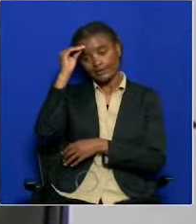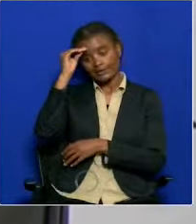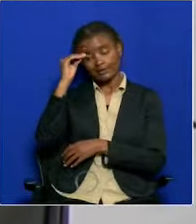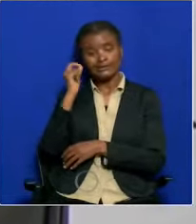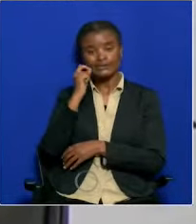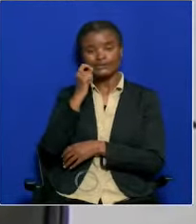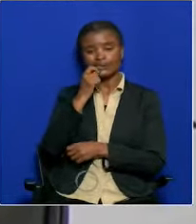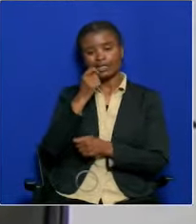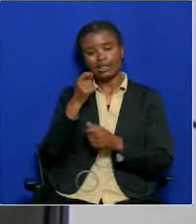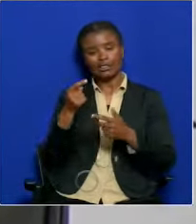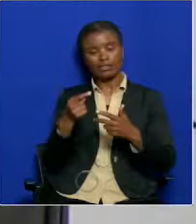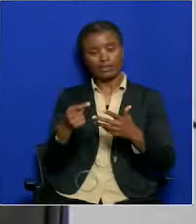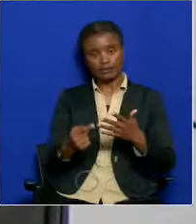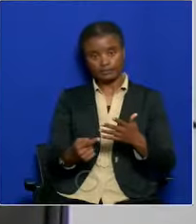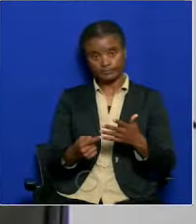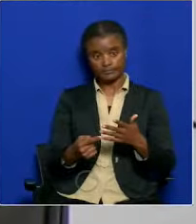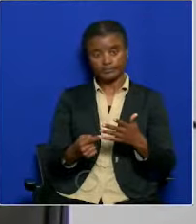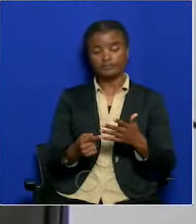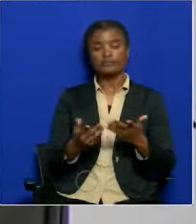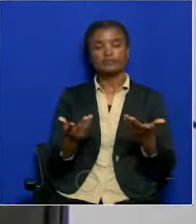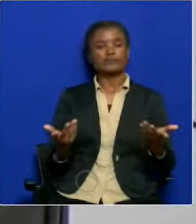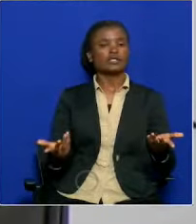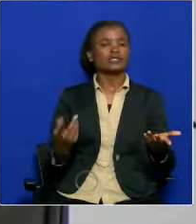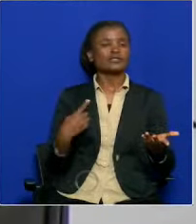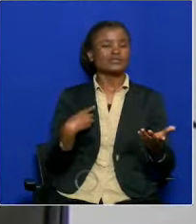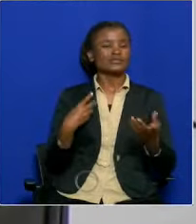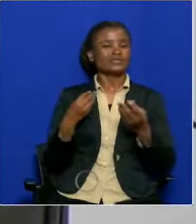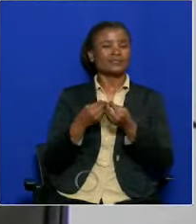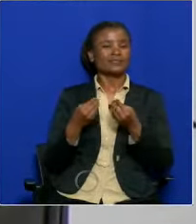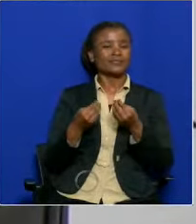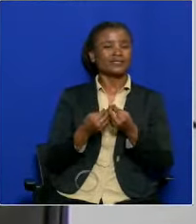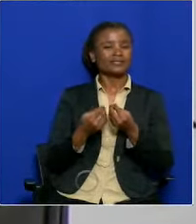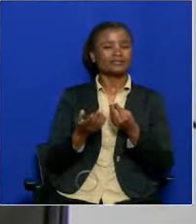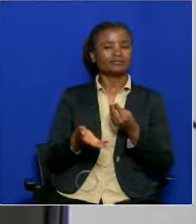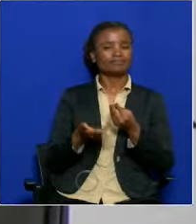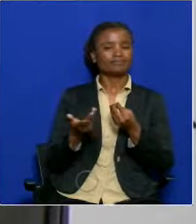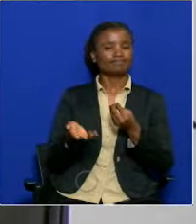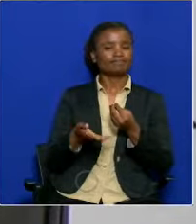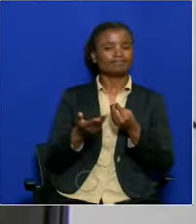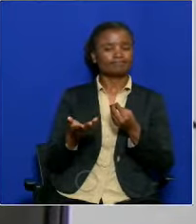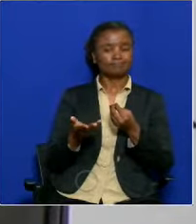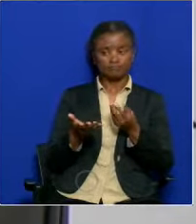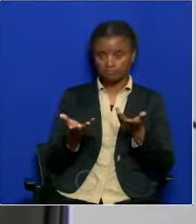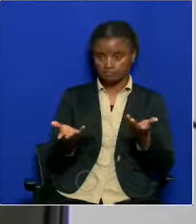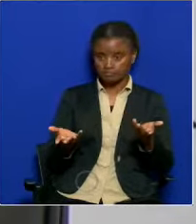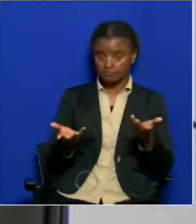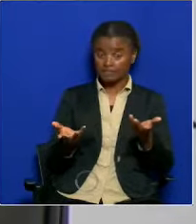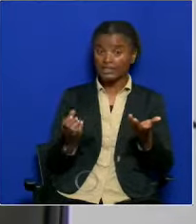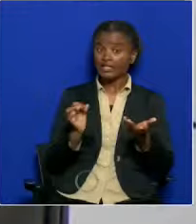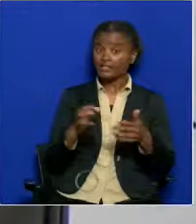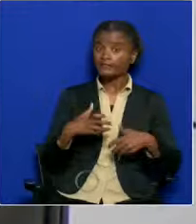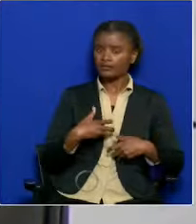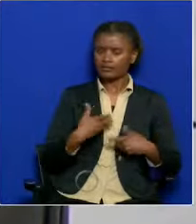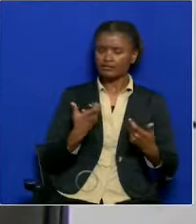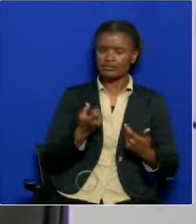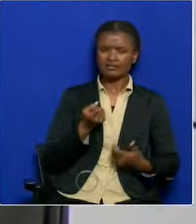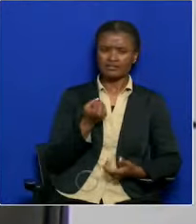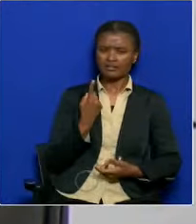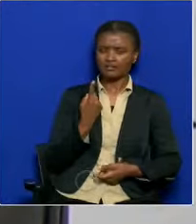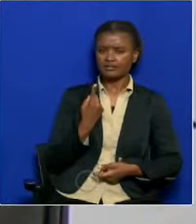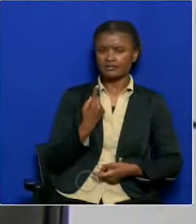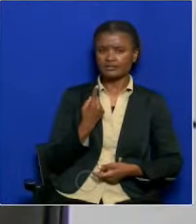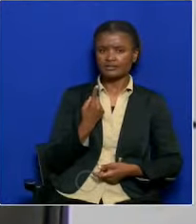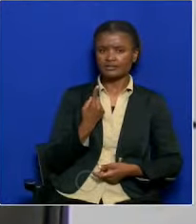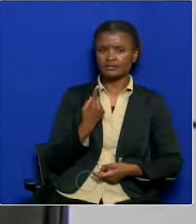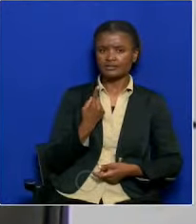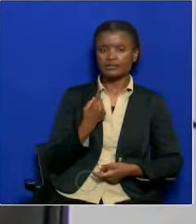So it's not something where you will understand when you are angry. You will go straight to the point and